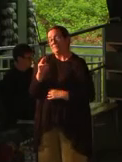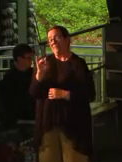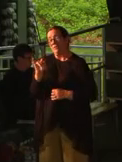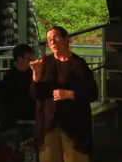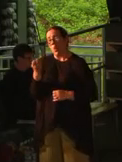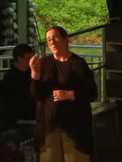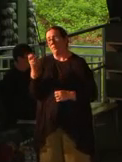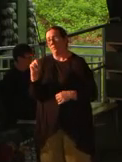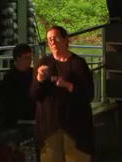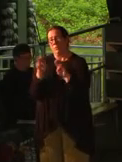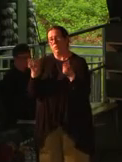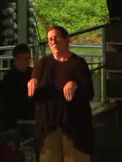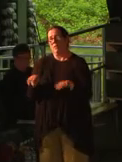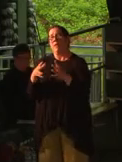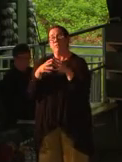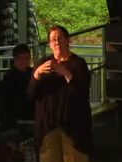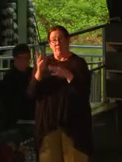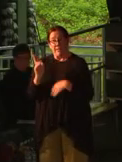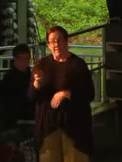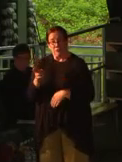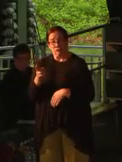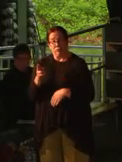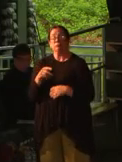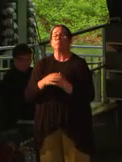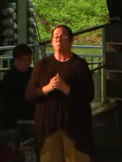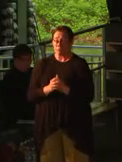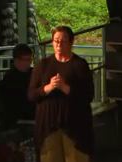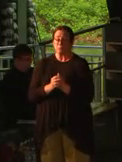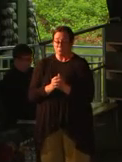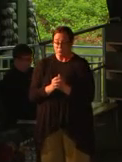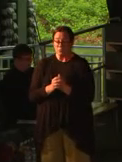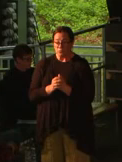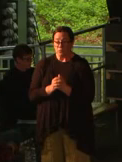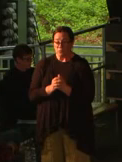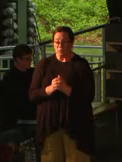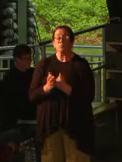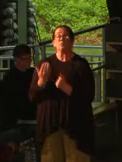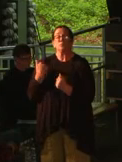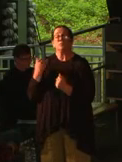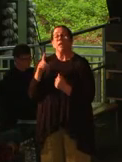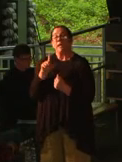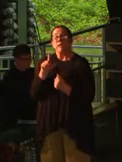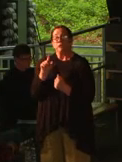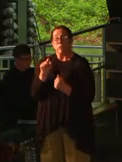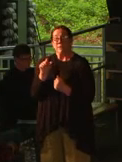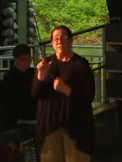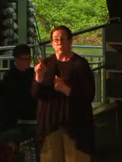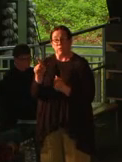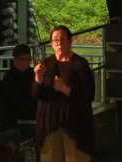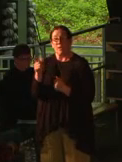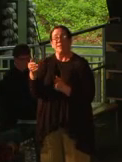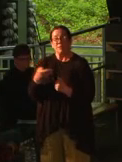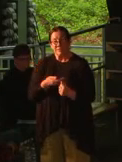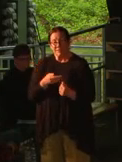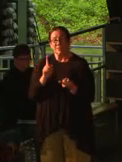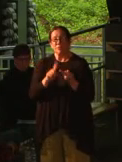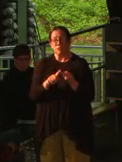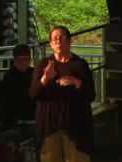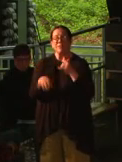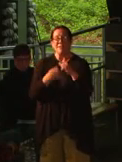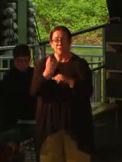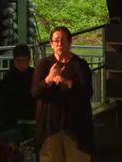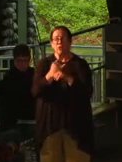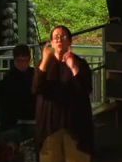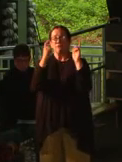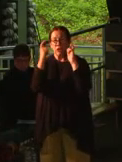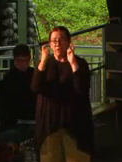Smithsonian Museum of American History. In 2021, he was inducted into the International